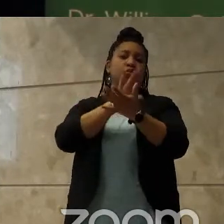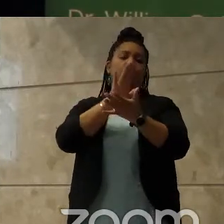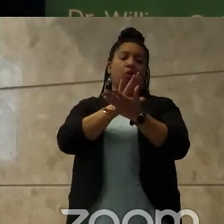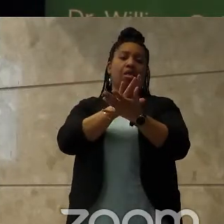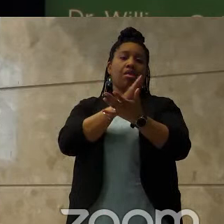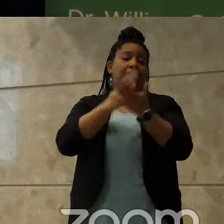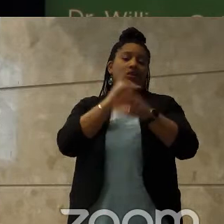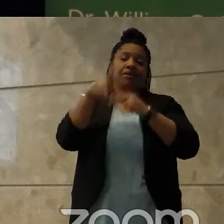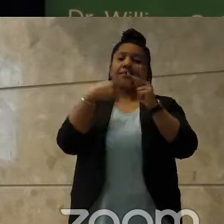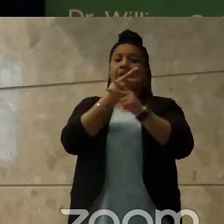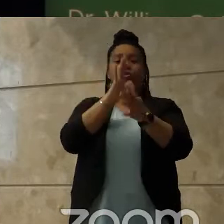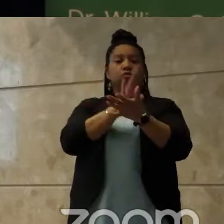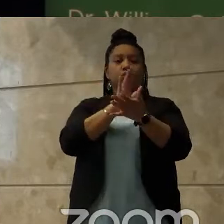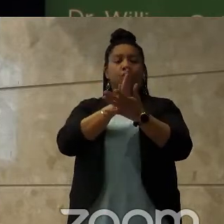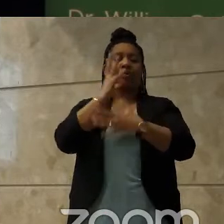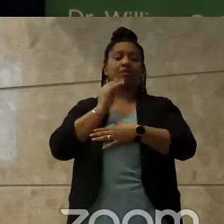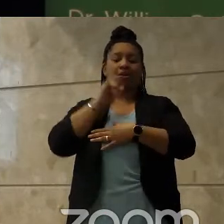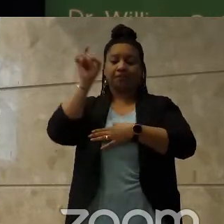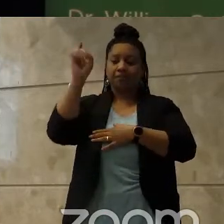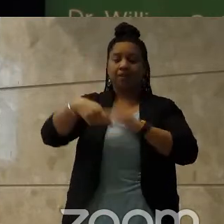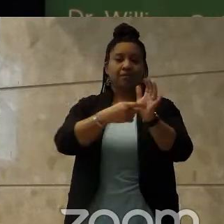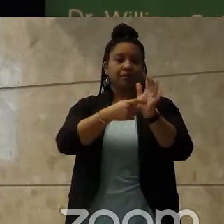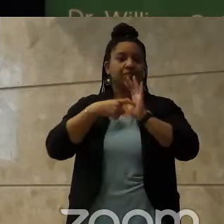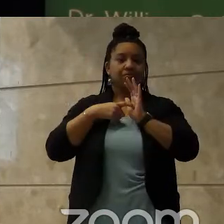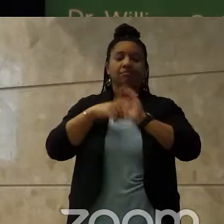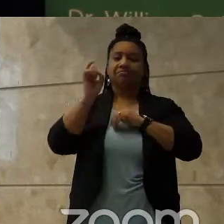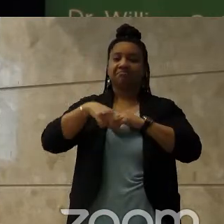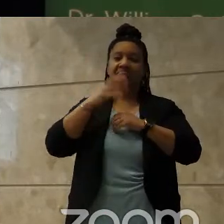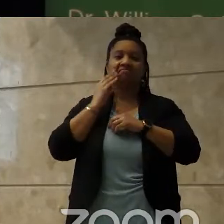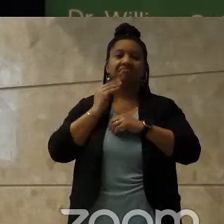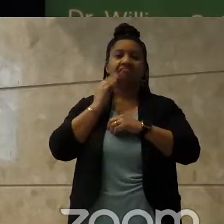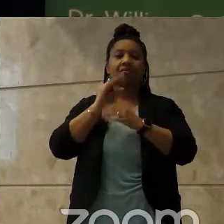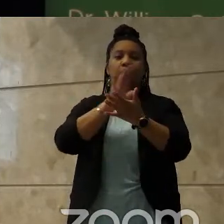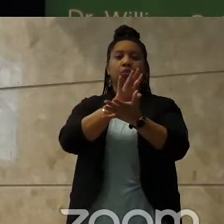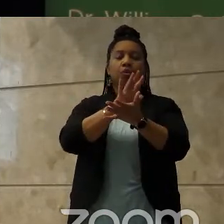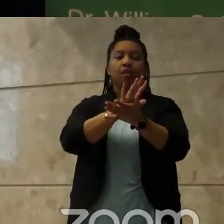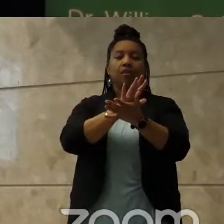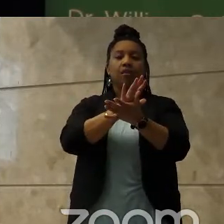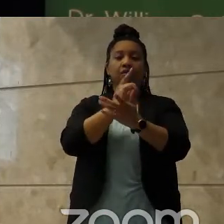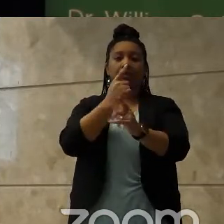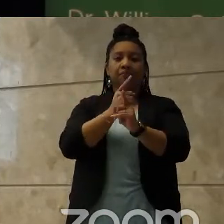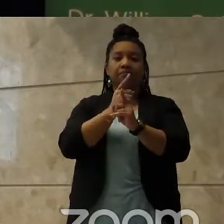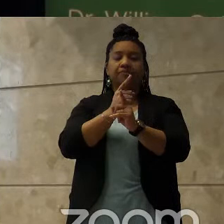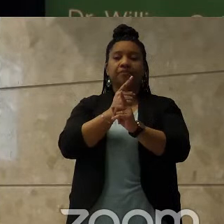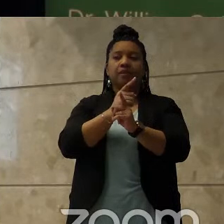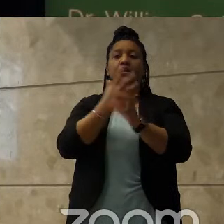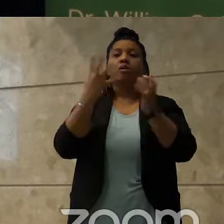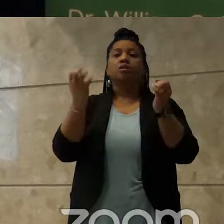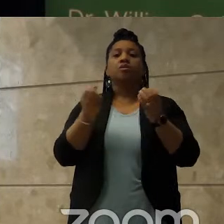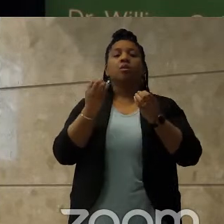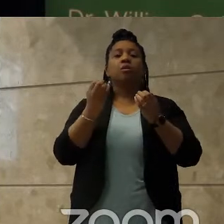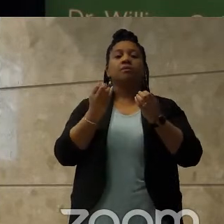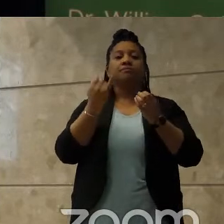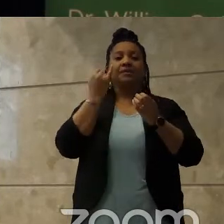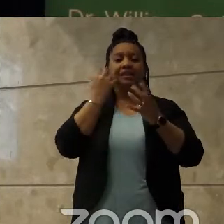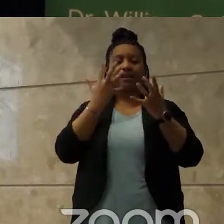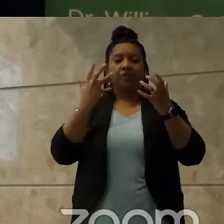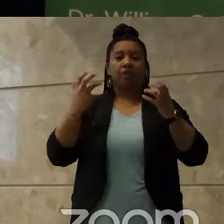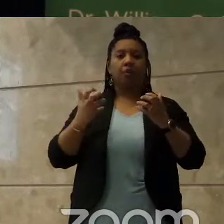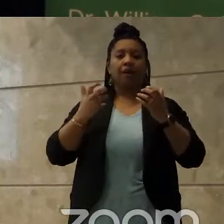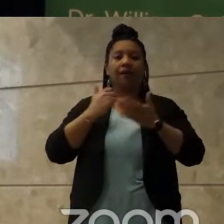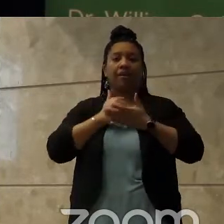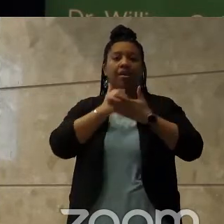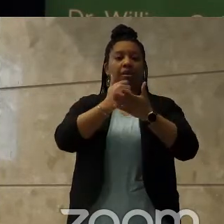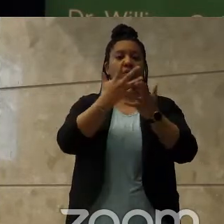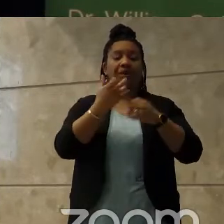kind of schooling experience. Everyone has to go through, right? So if we want an intervention, if we want to see